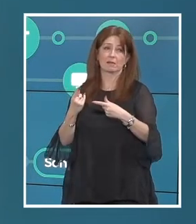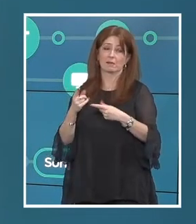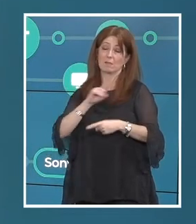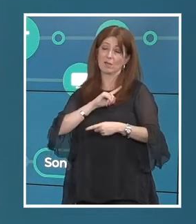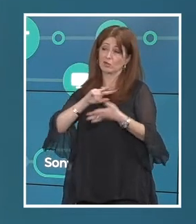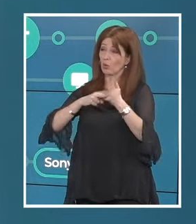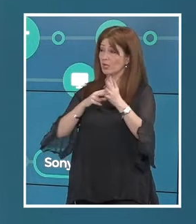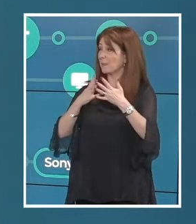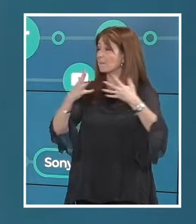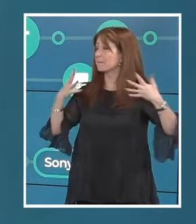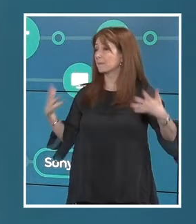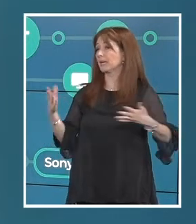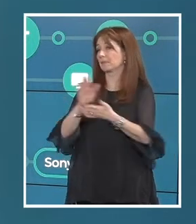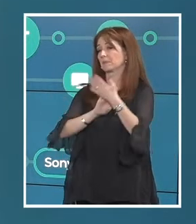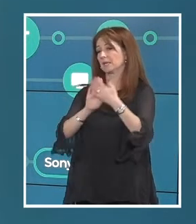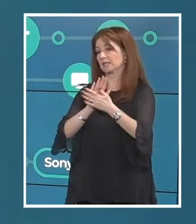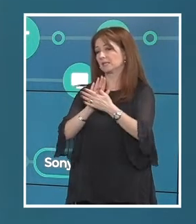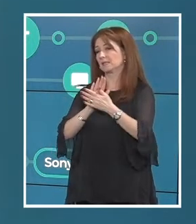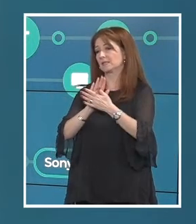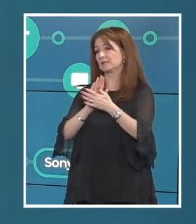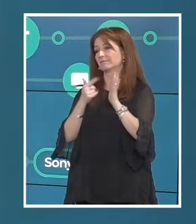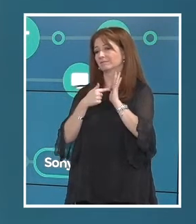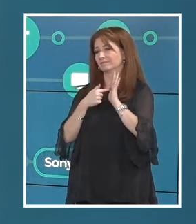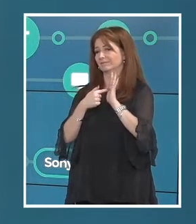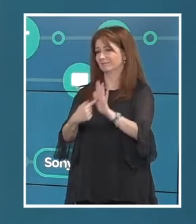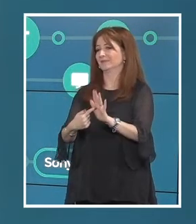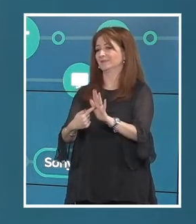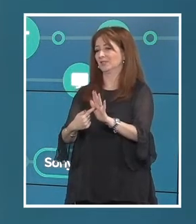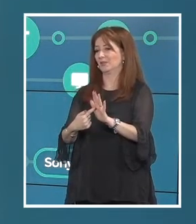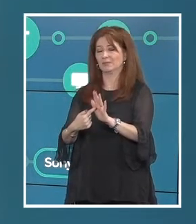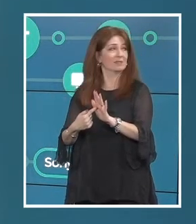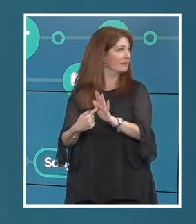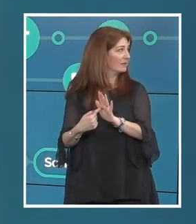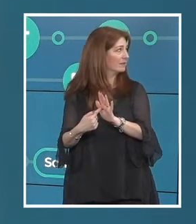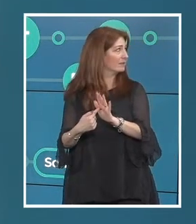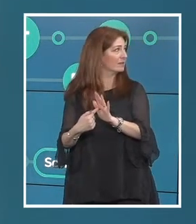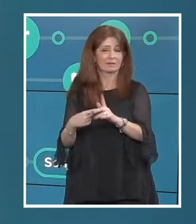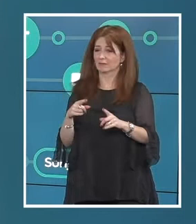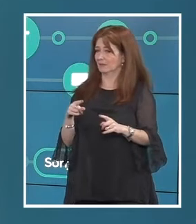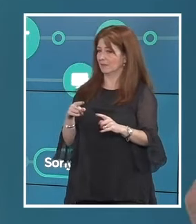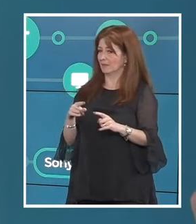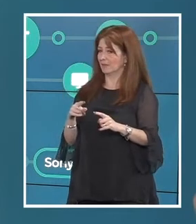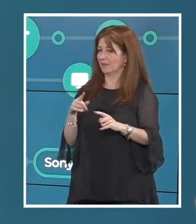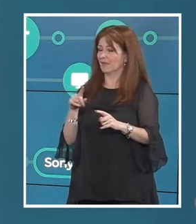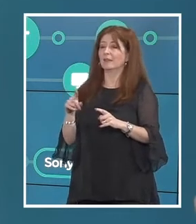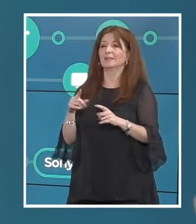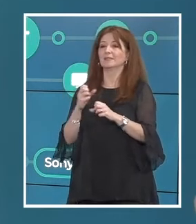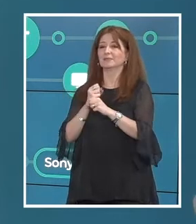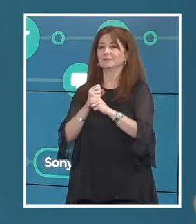organisation, that means that we're delivering messages in video to colleagues, a very